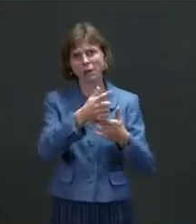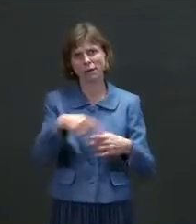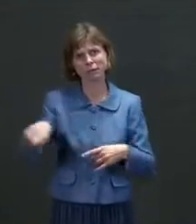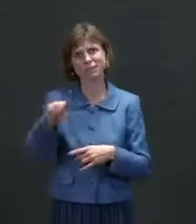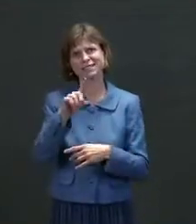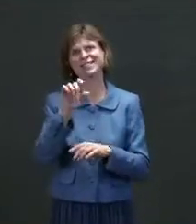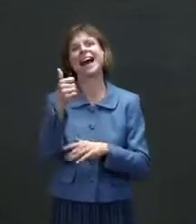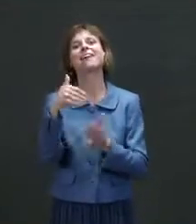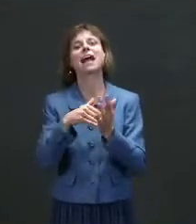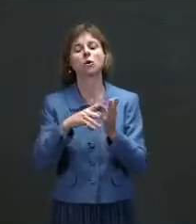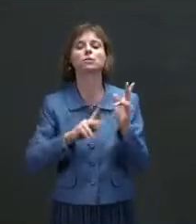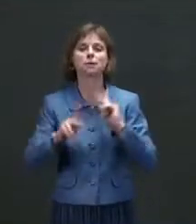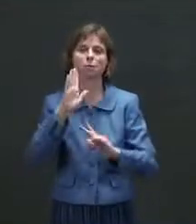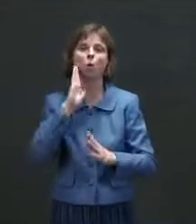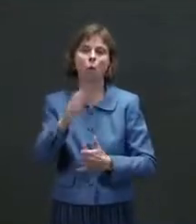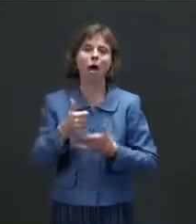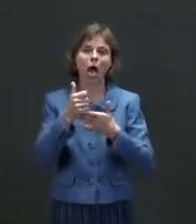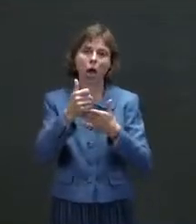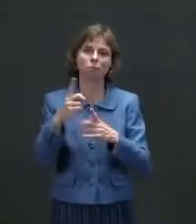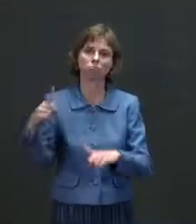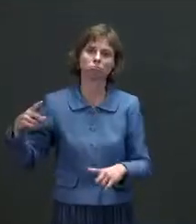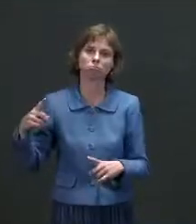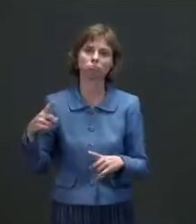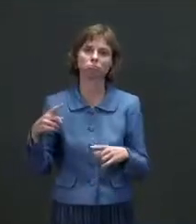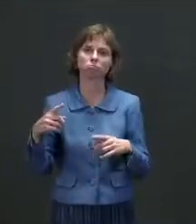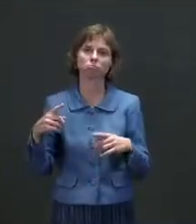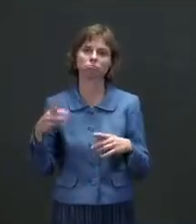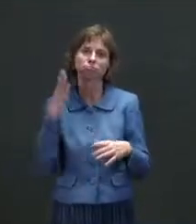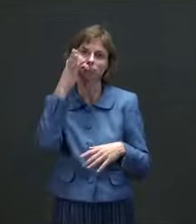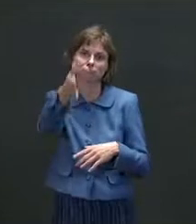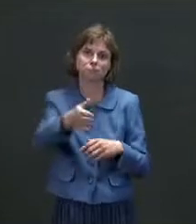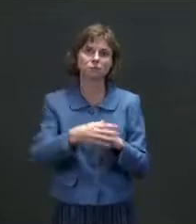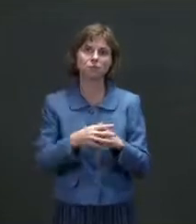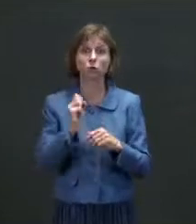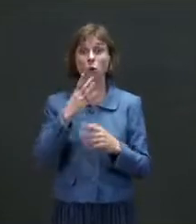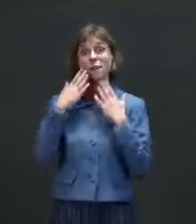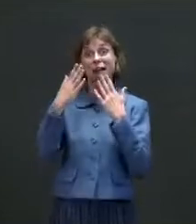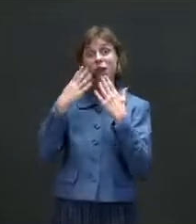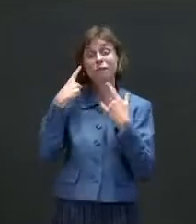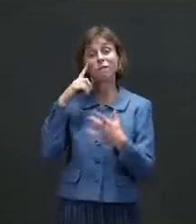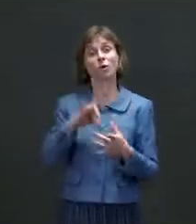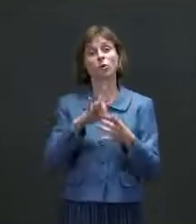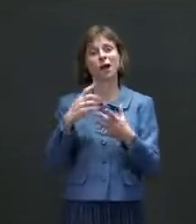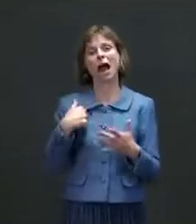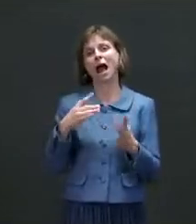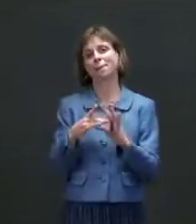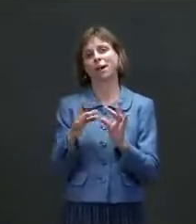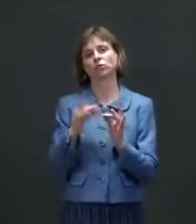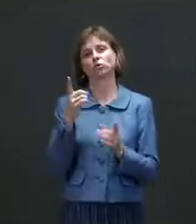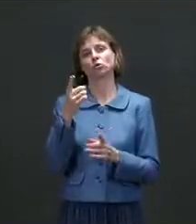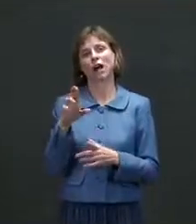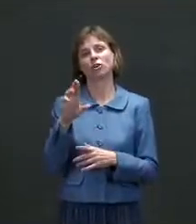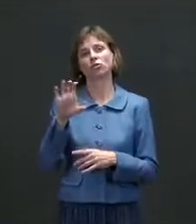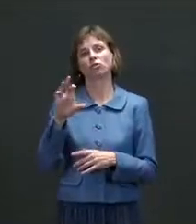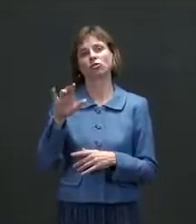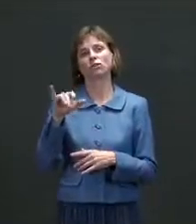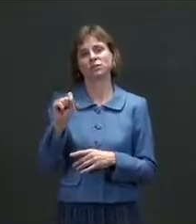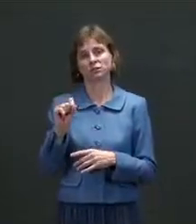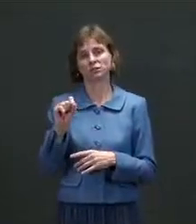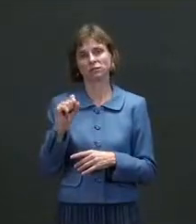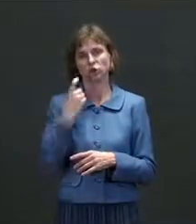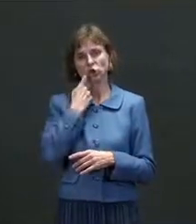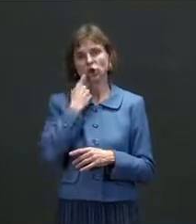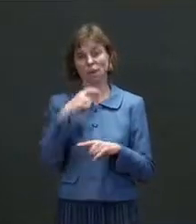people who are helping along the way. So I just want to thank you for the coordination. I mentioned this to Dr. Crystal earlier, but